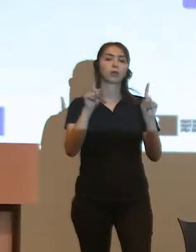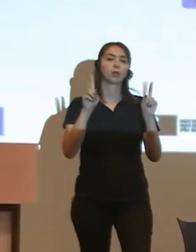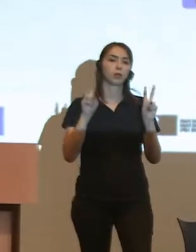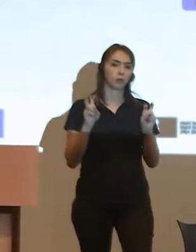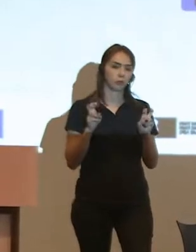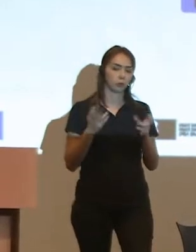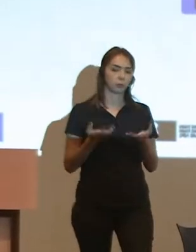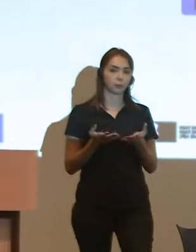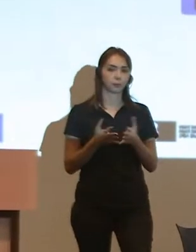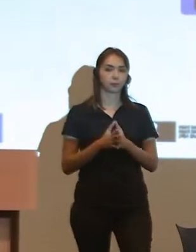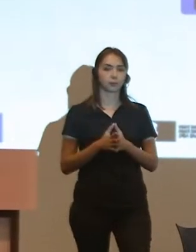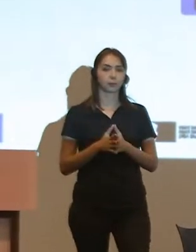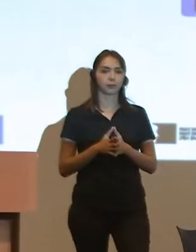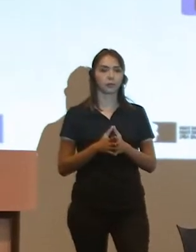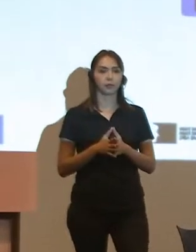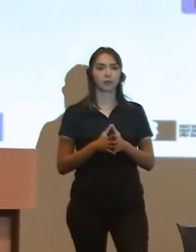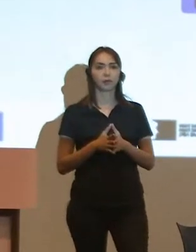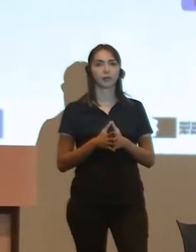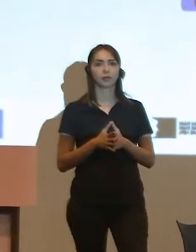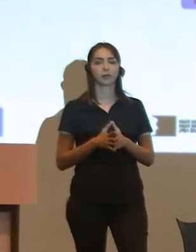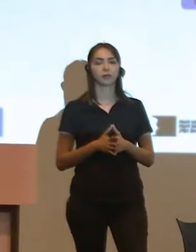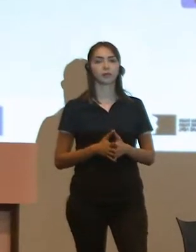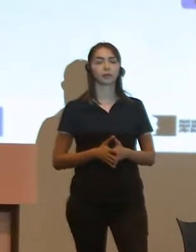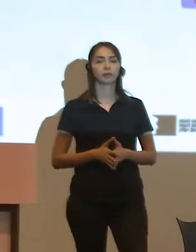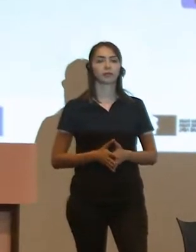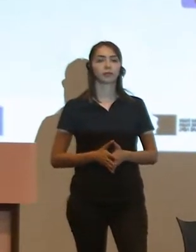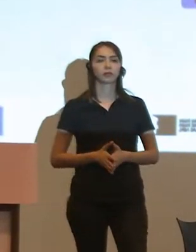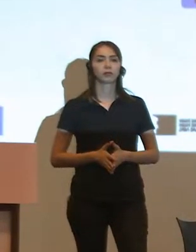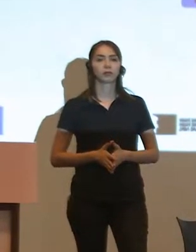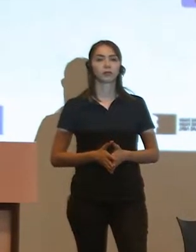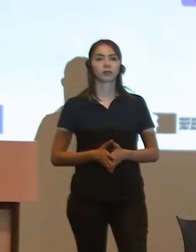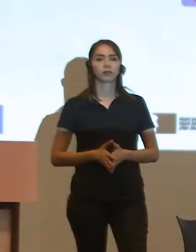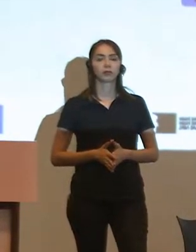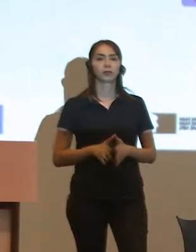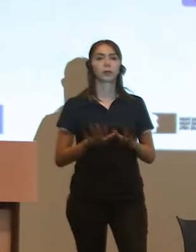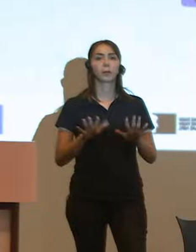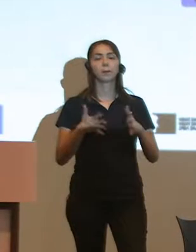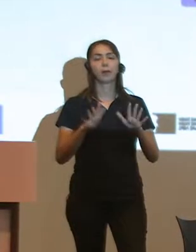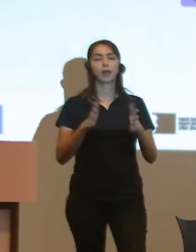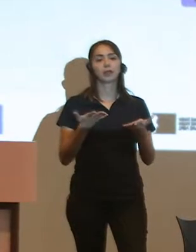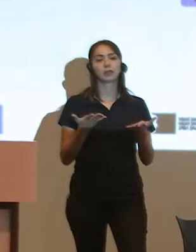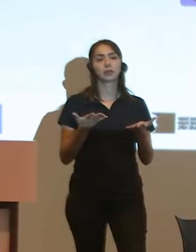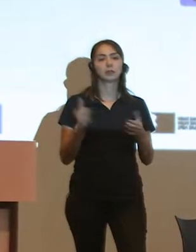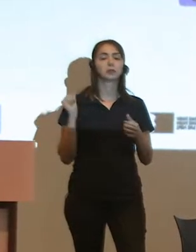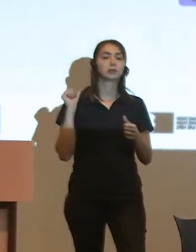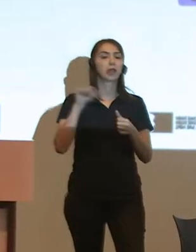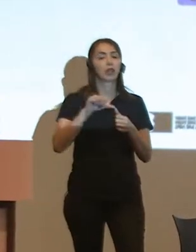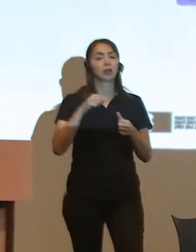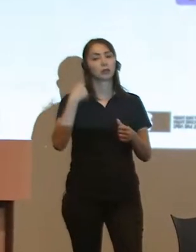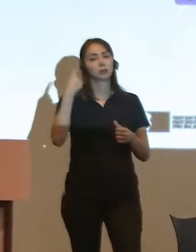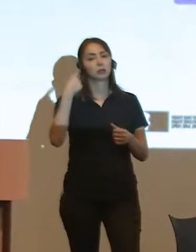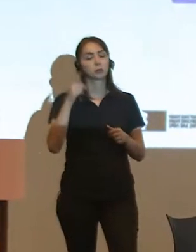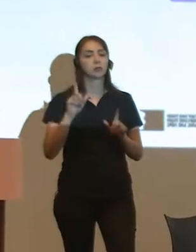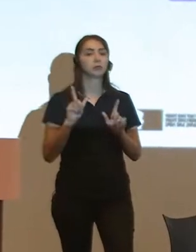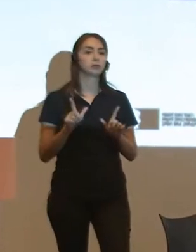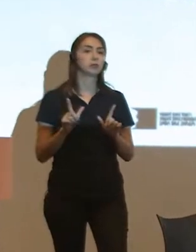it is quite important to rethink about the not the concept but